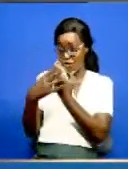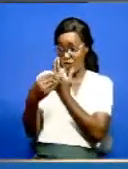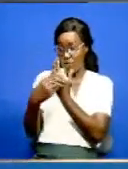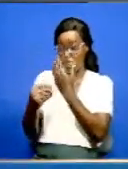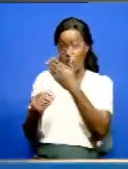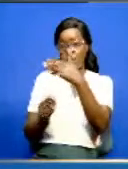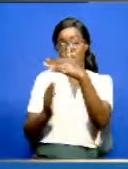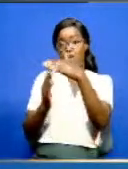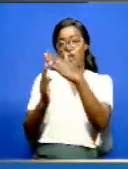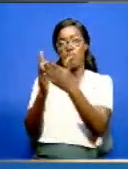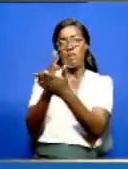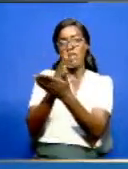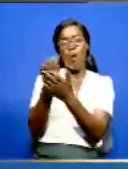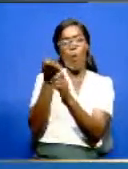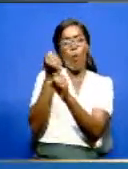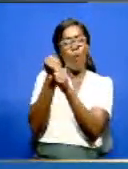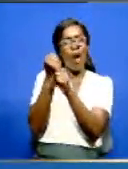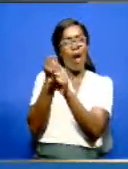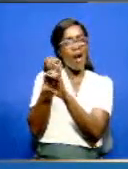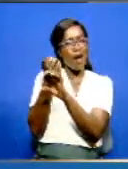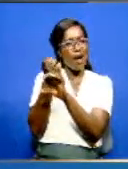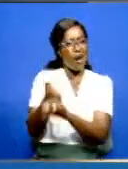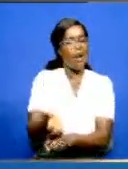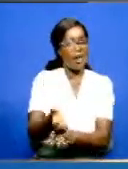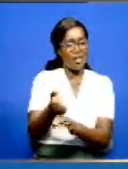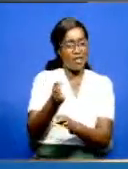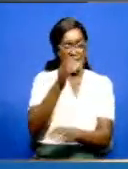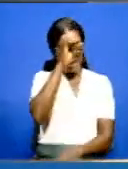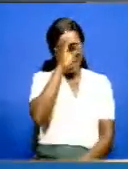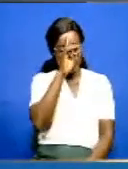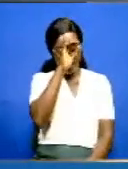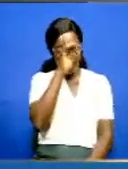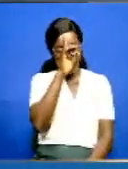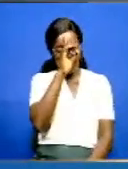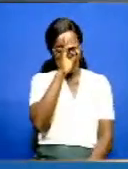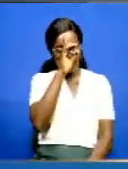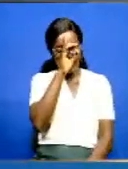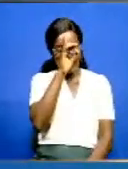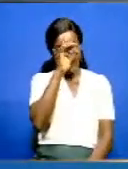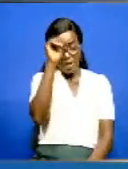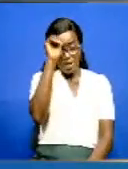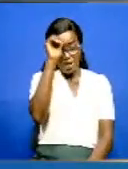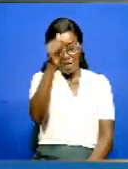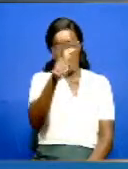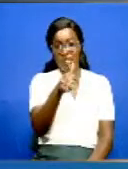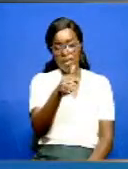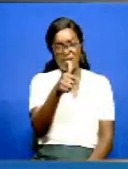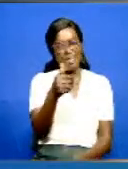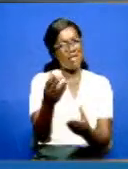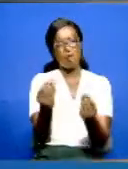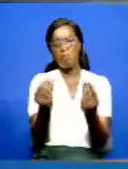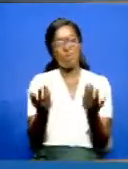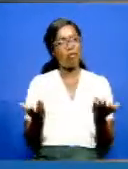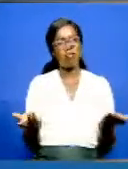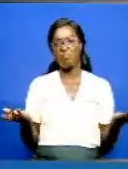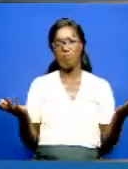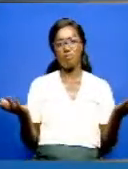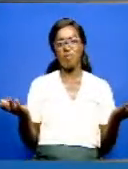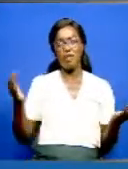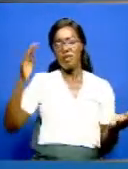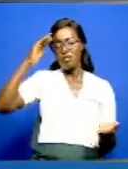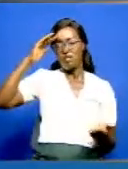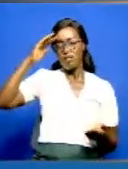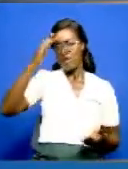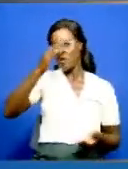pinnacle by sheer hard work, determination, and intelligence. Simple as that. We salute him.